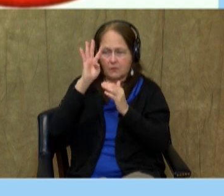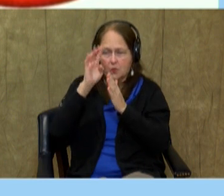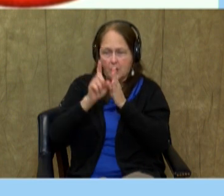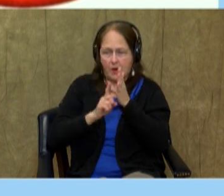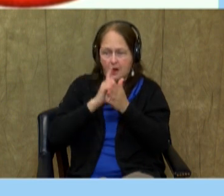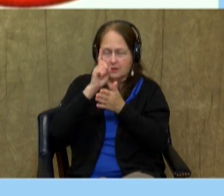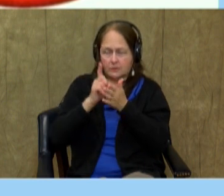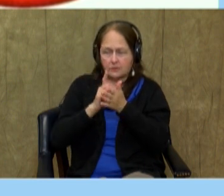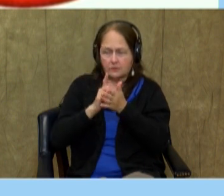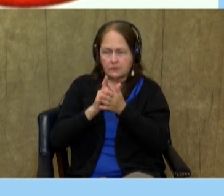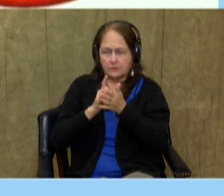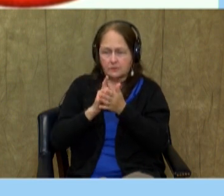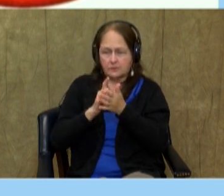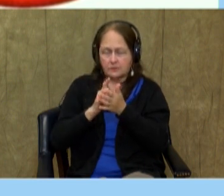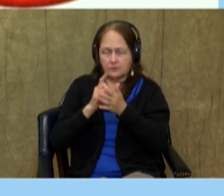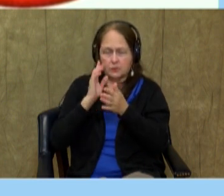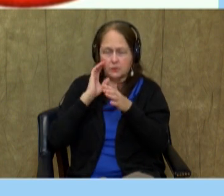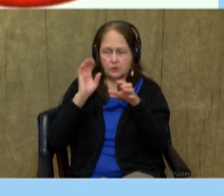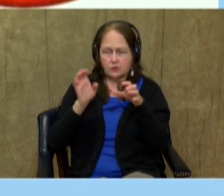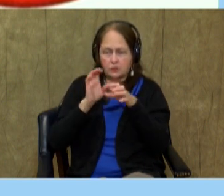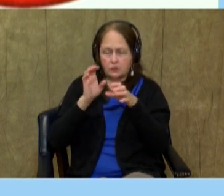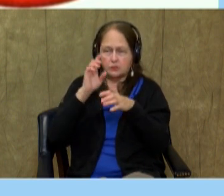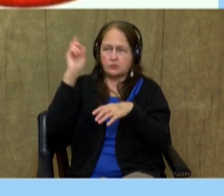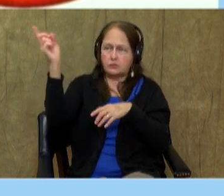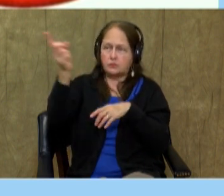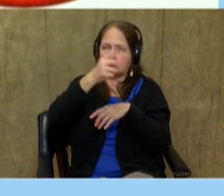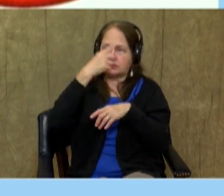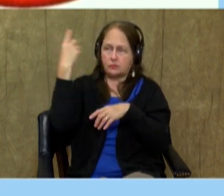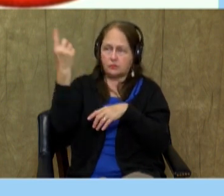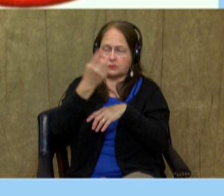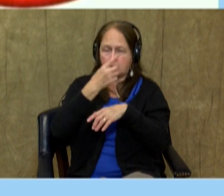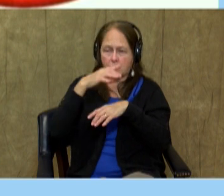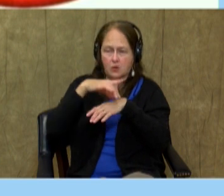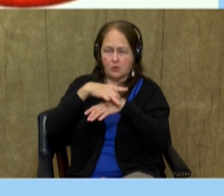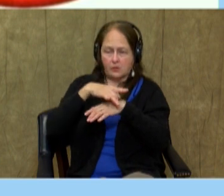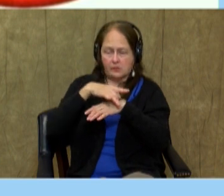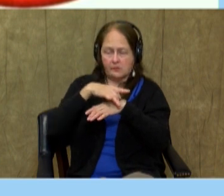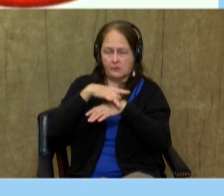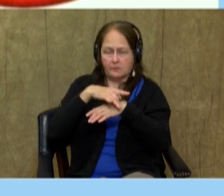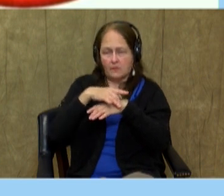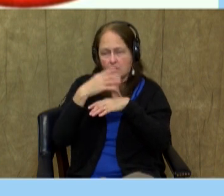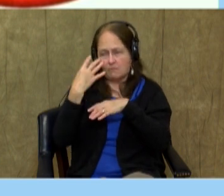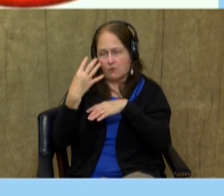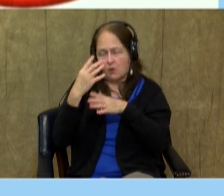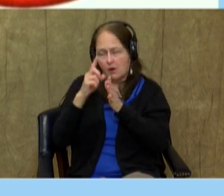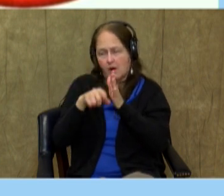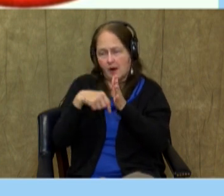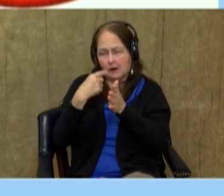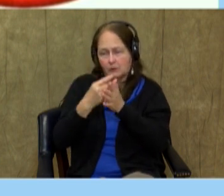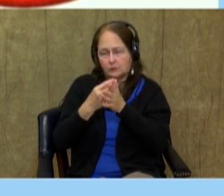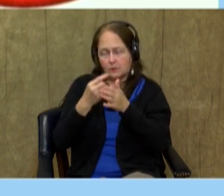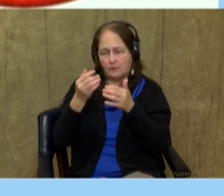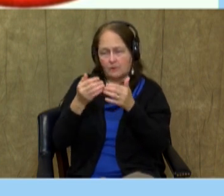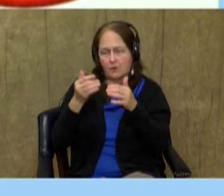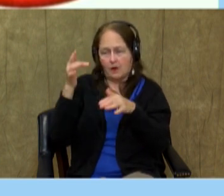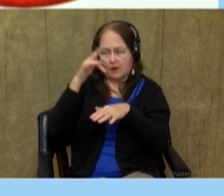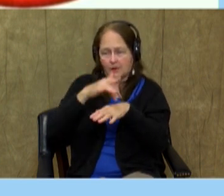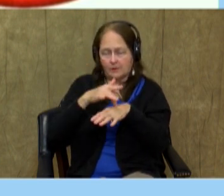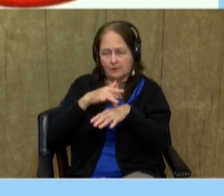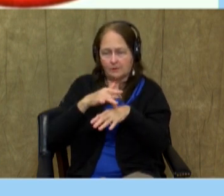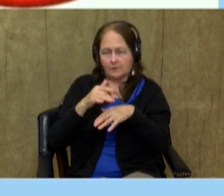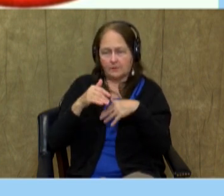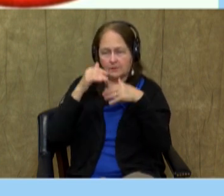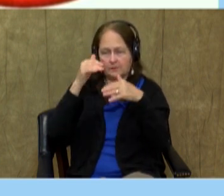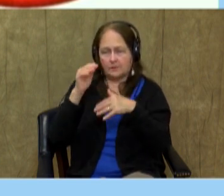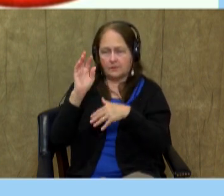hours because they'd go in space and they would do a couple laps around the Earth. So they were in space for about 4 hours before landing. Then they pushed it